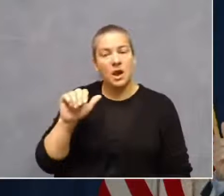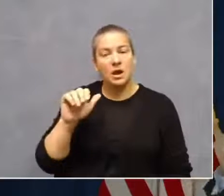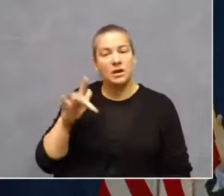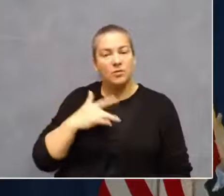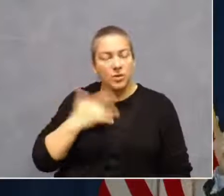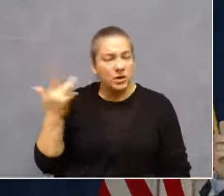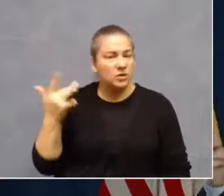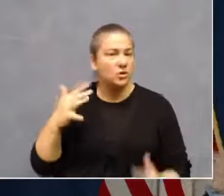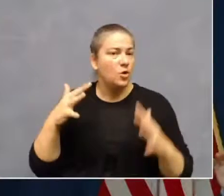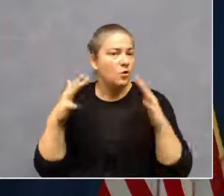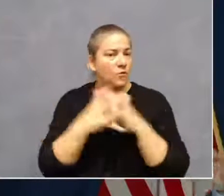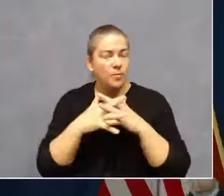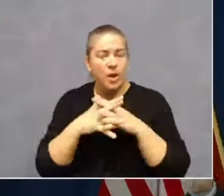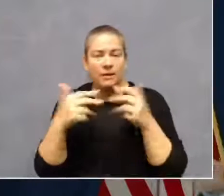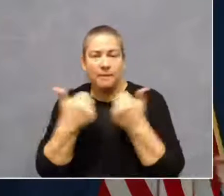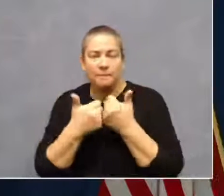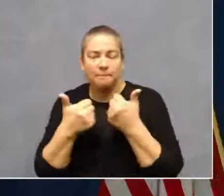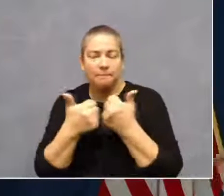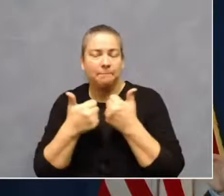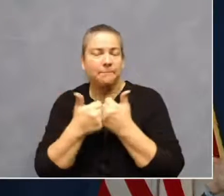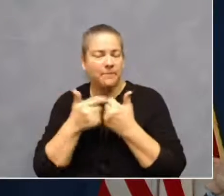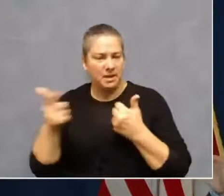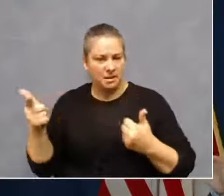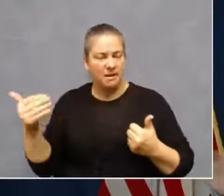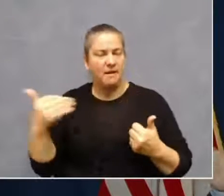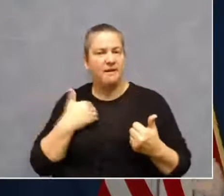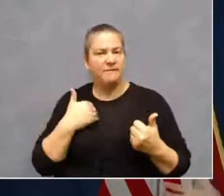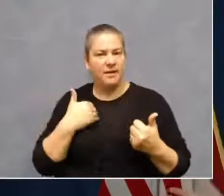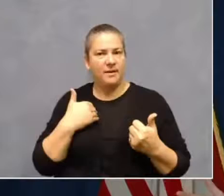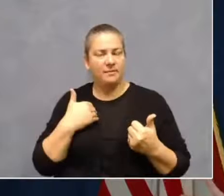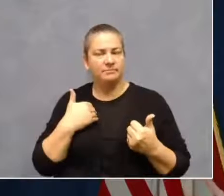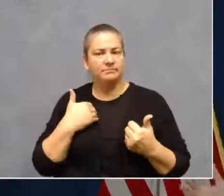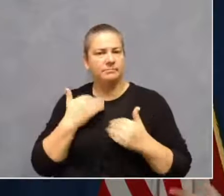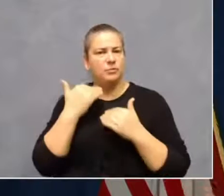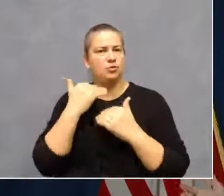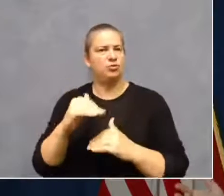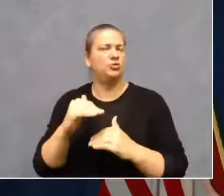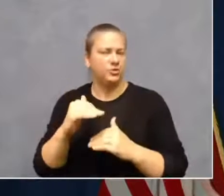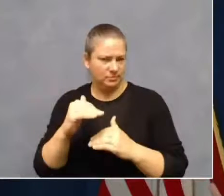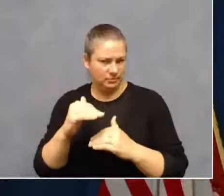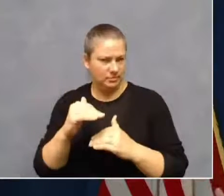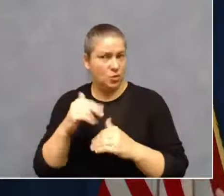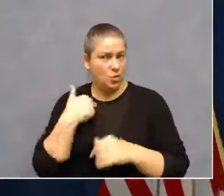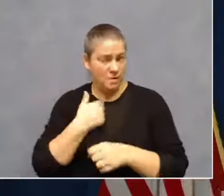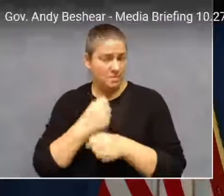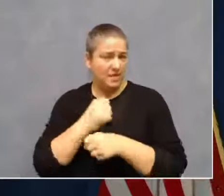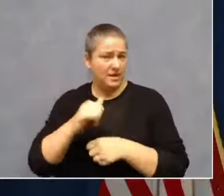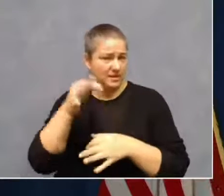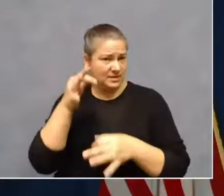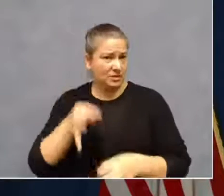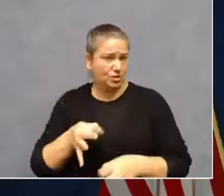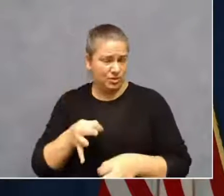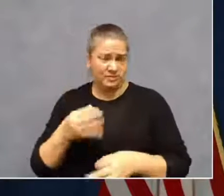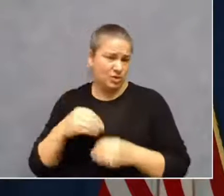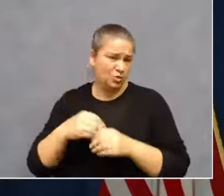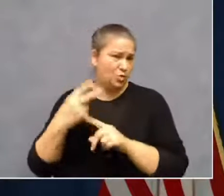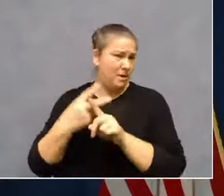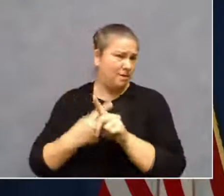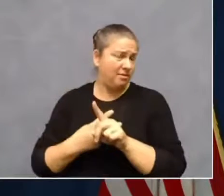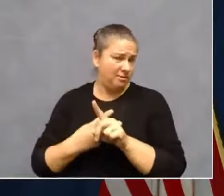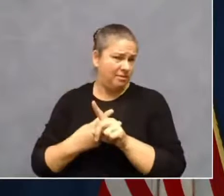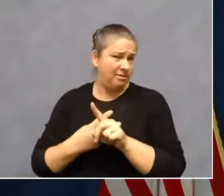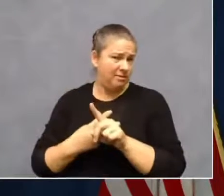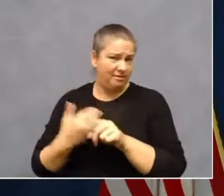football games, having capacity restrictions, and we made those decisions in the last 2 months. So we haven't